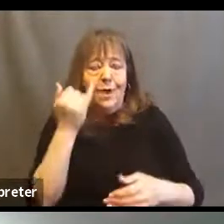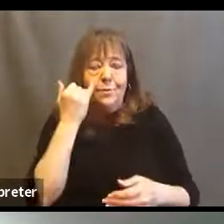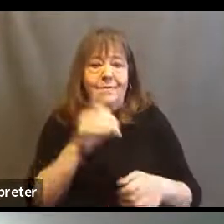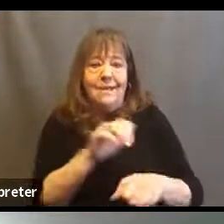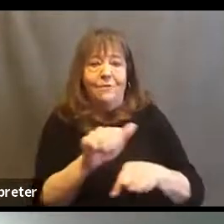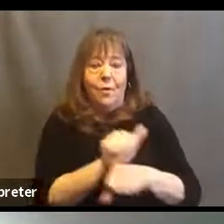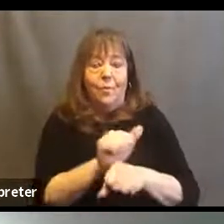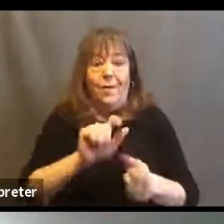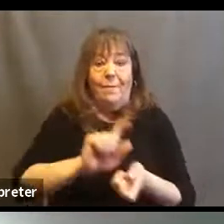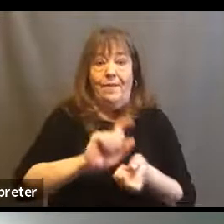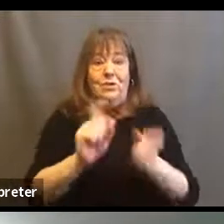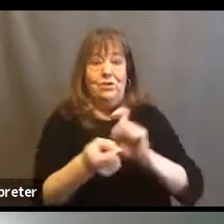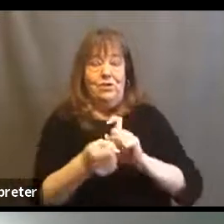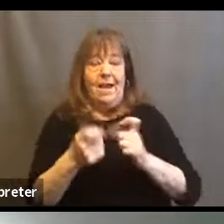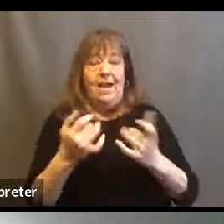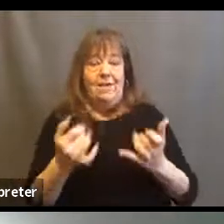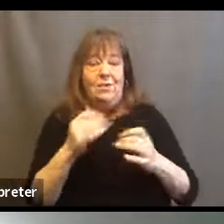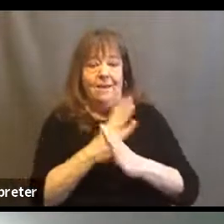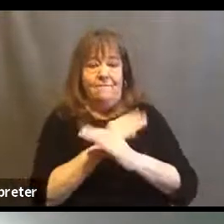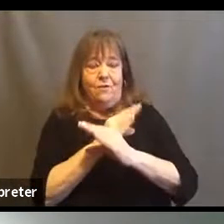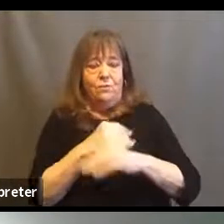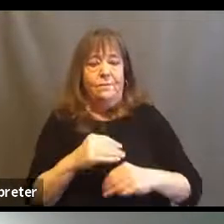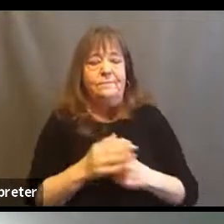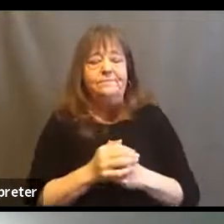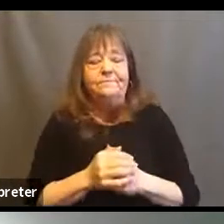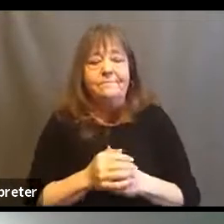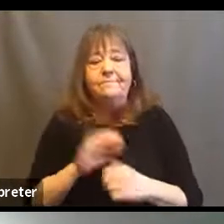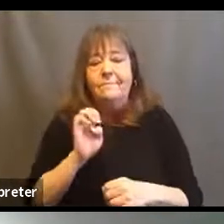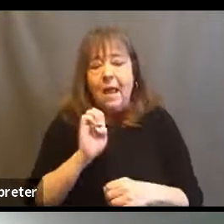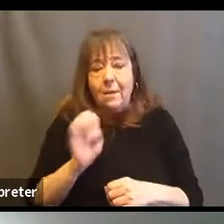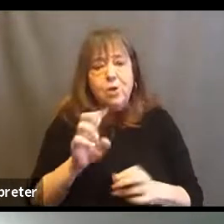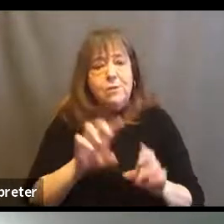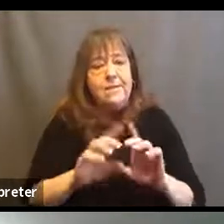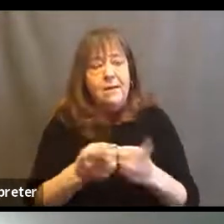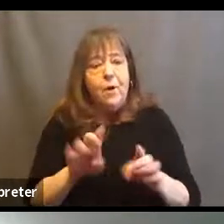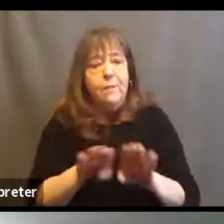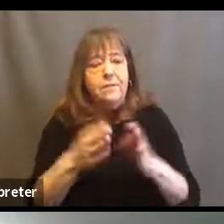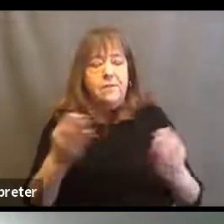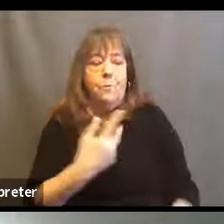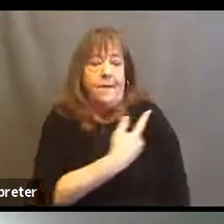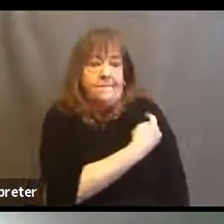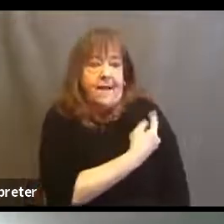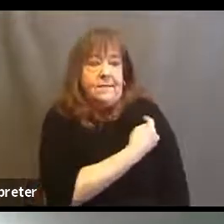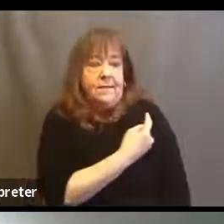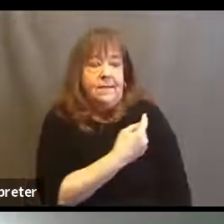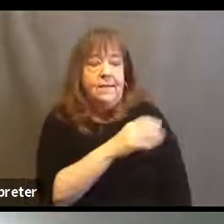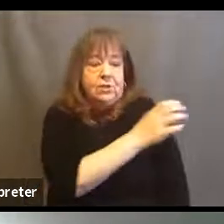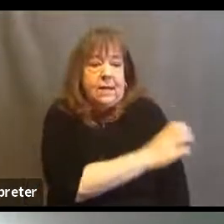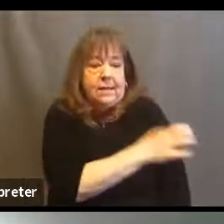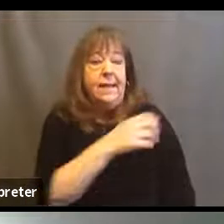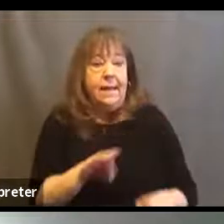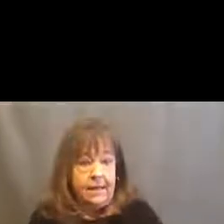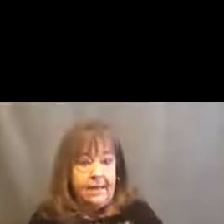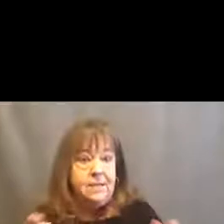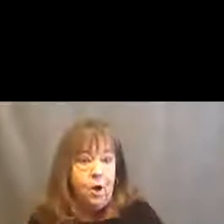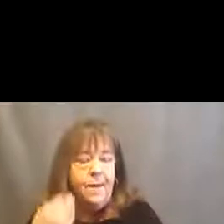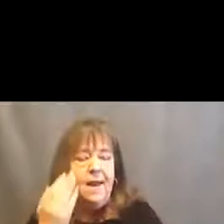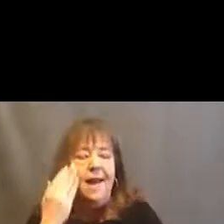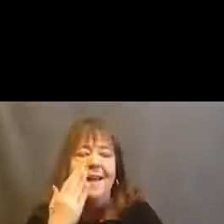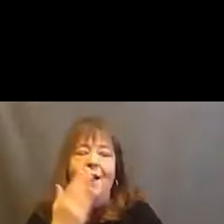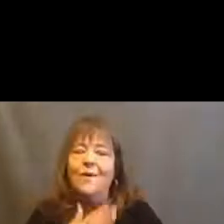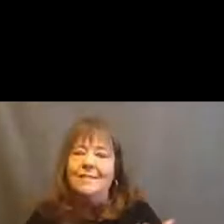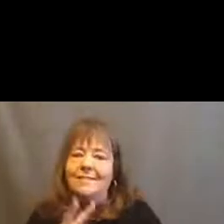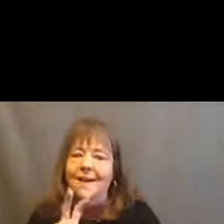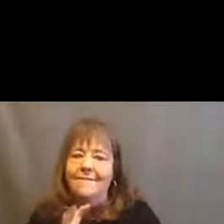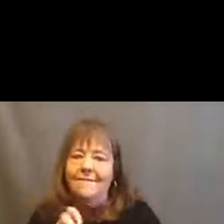got moved to virtual. Our emergency department's still open and our vaccination clinics is still open. Now, I do know some veterans may not want to